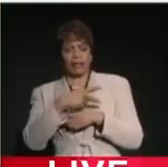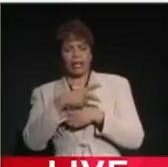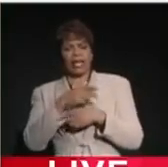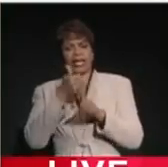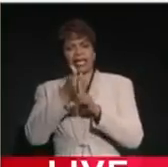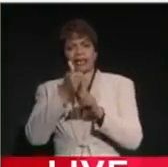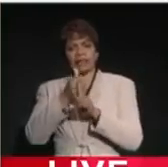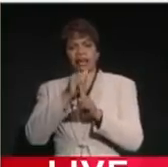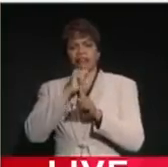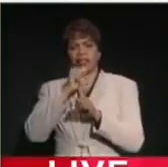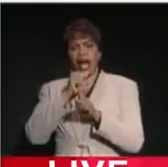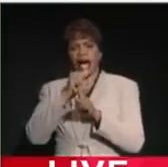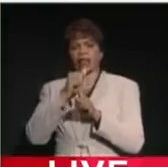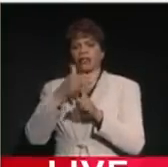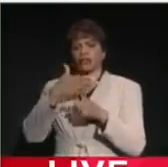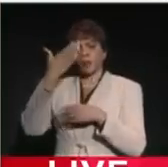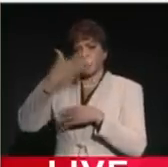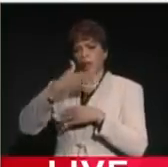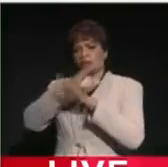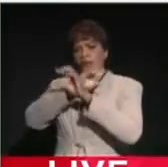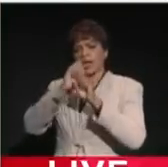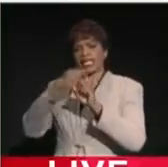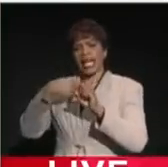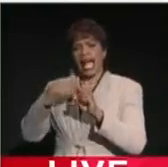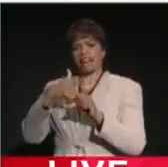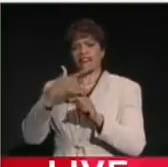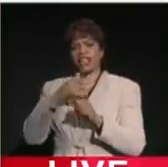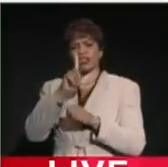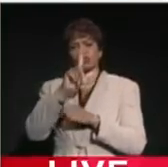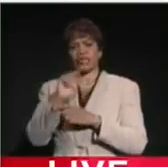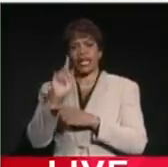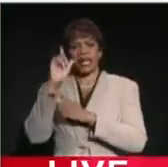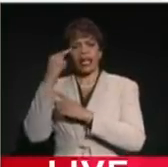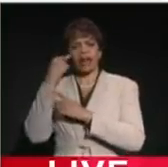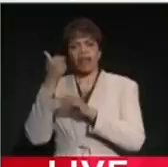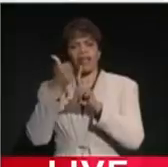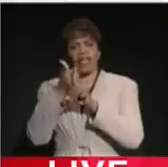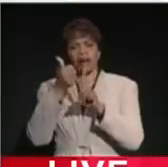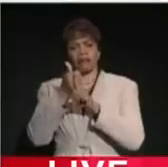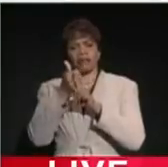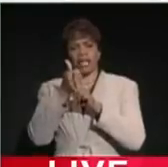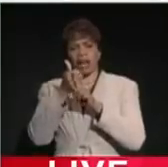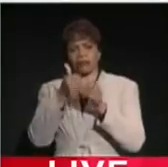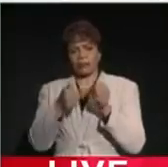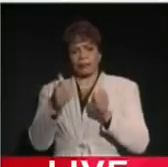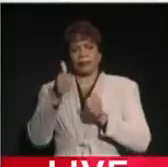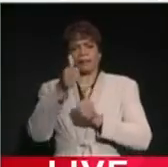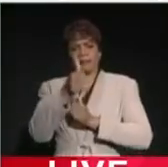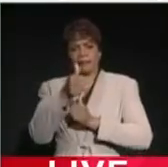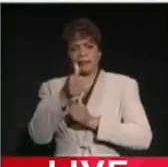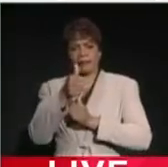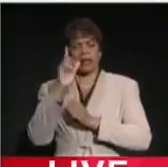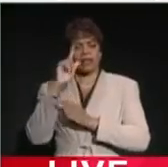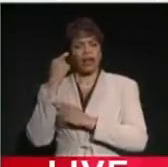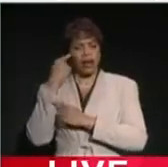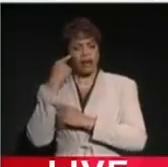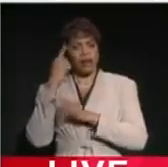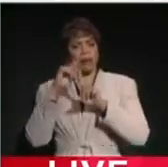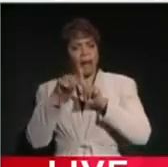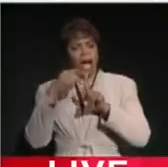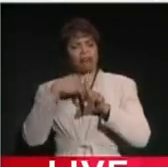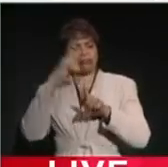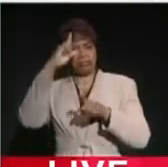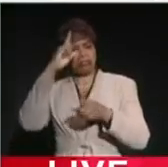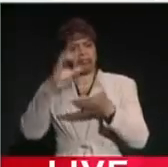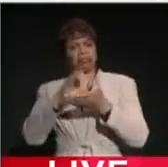of governors or presidents, and I don't think lieutenant governors should get out ahead of governors. I do believe,